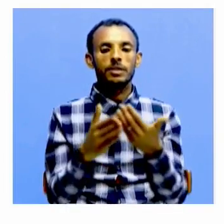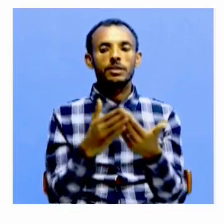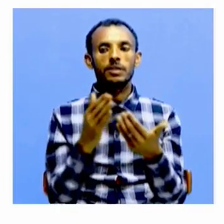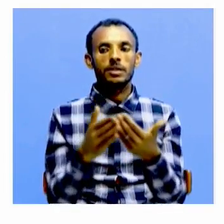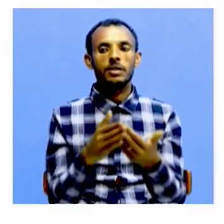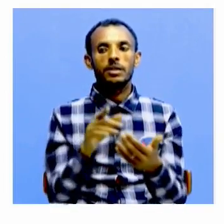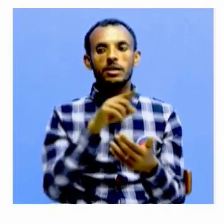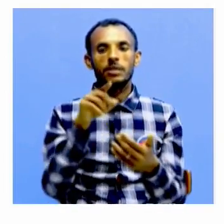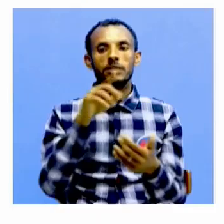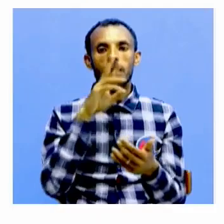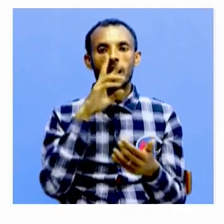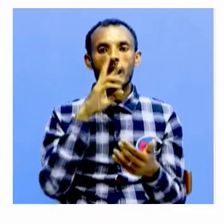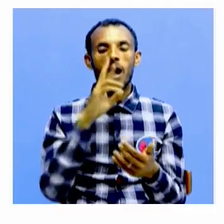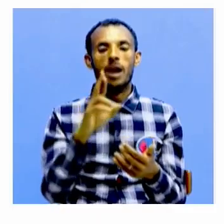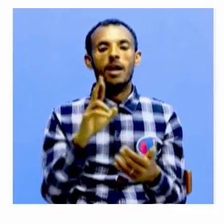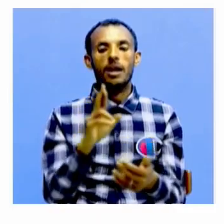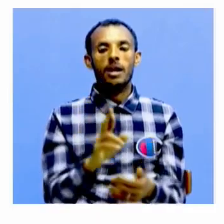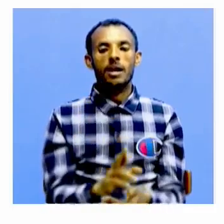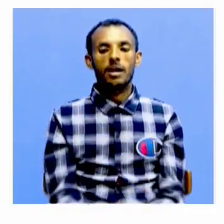they are